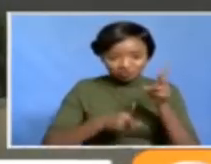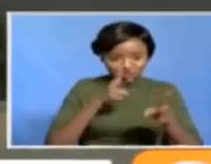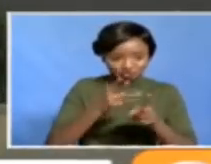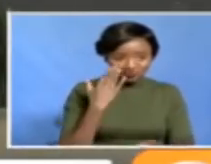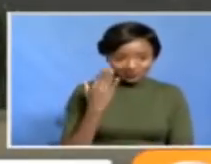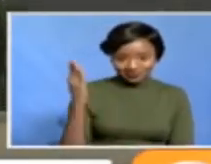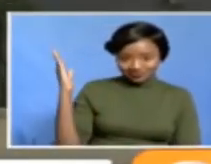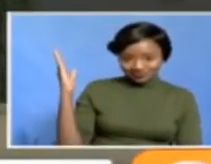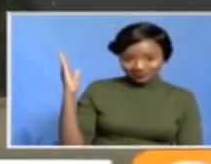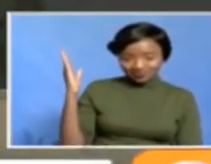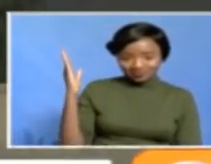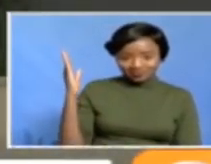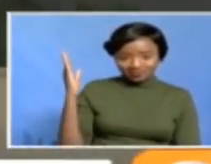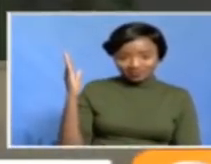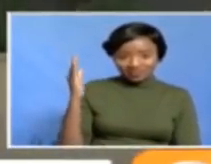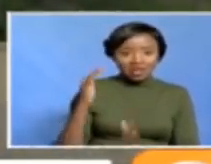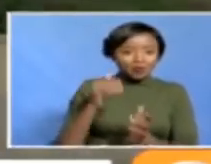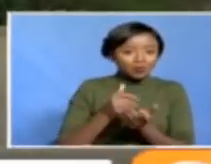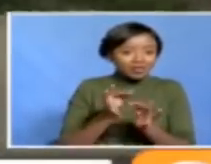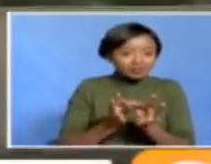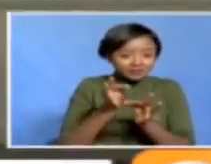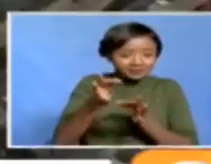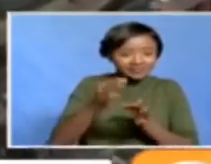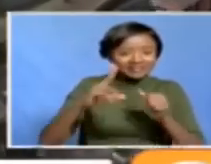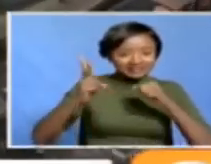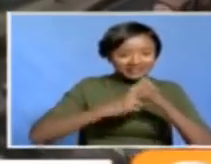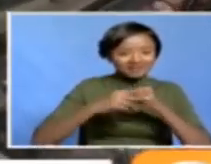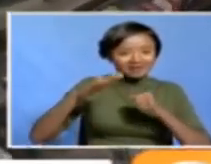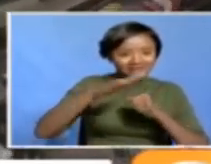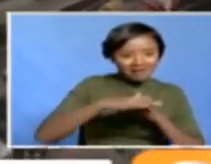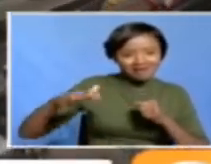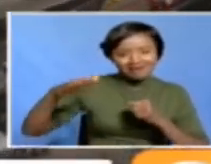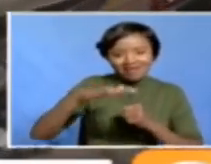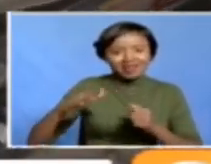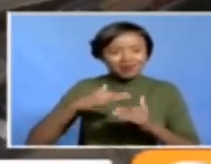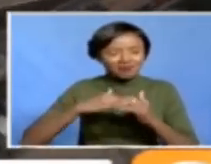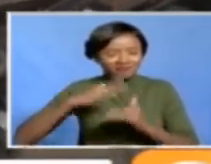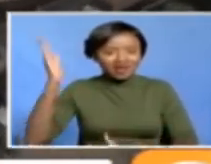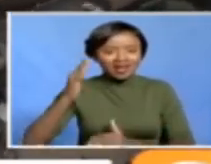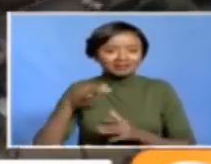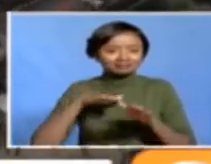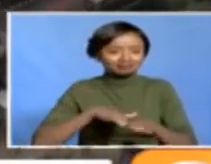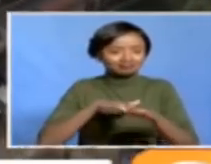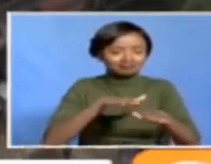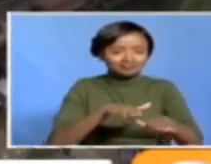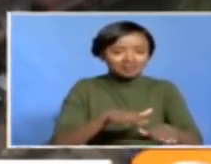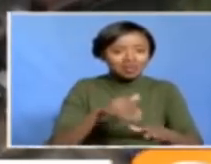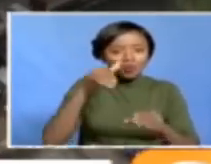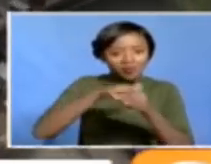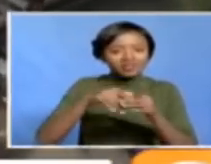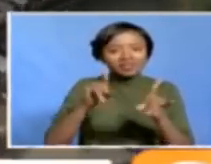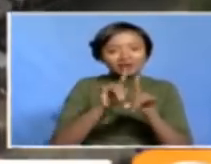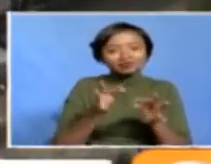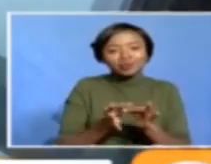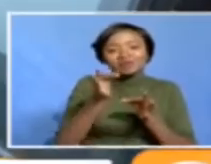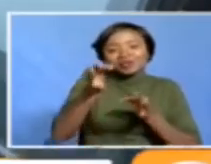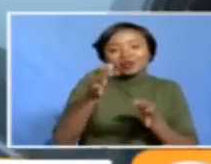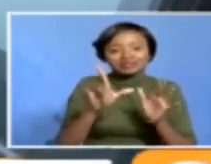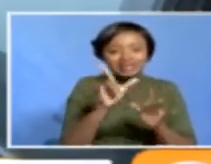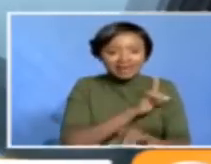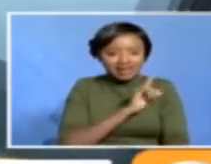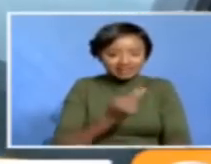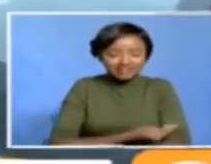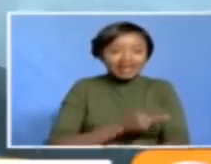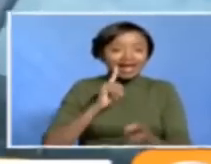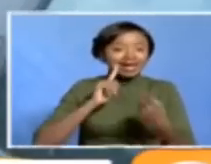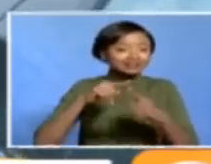this rail-based network will cover 7 major corridors of high commuter traffic demand within and beyond Lagos. Until